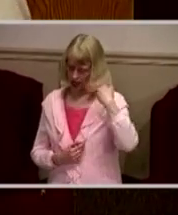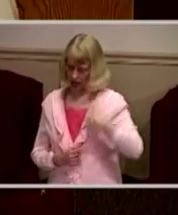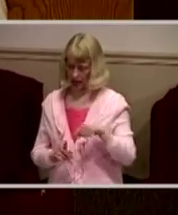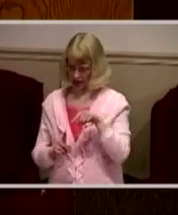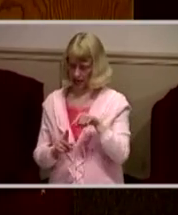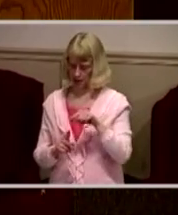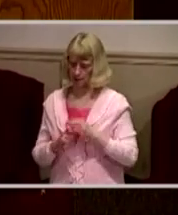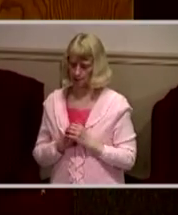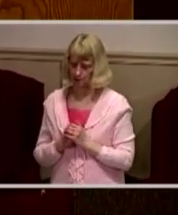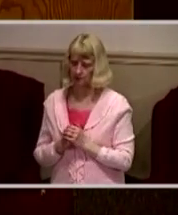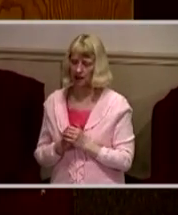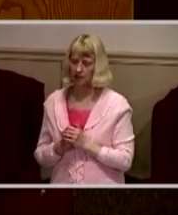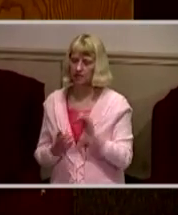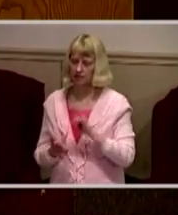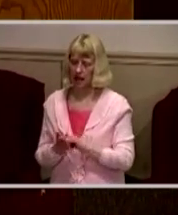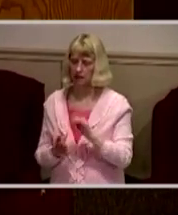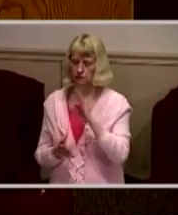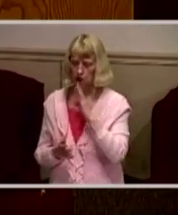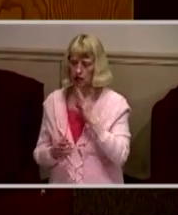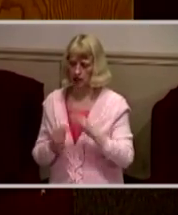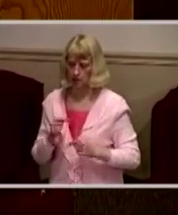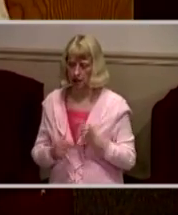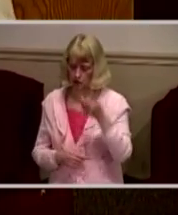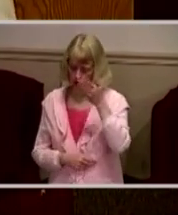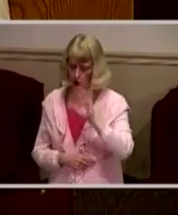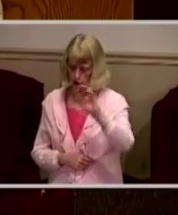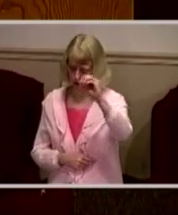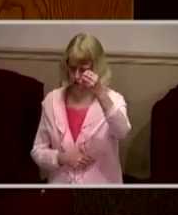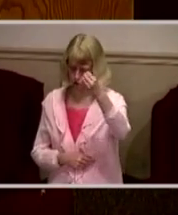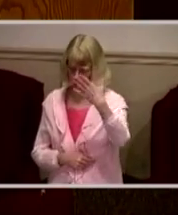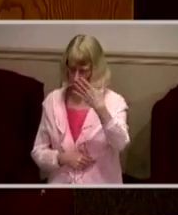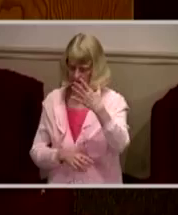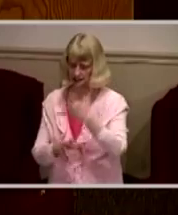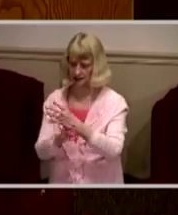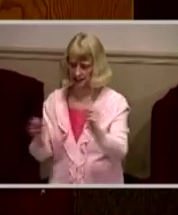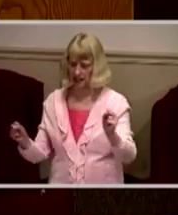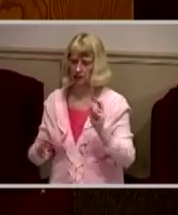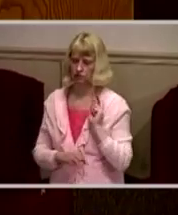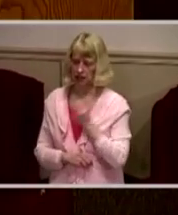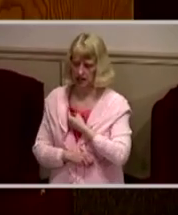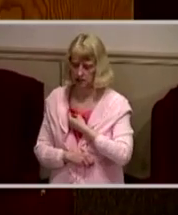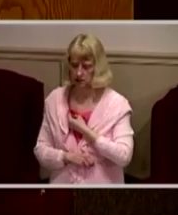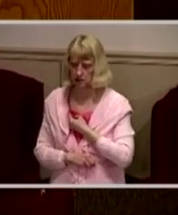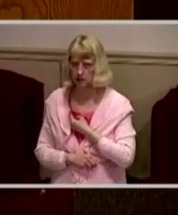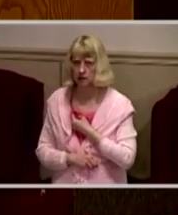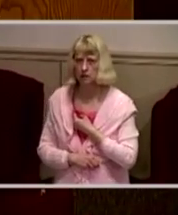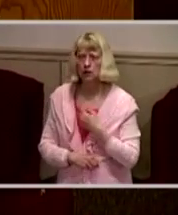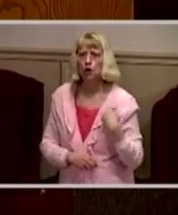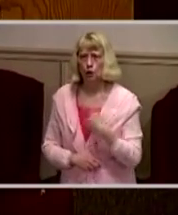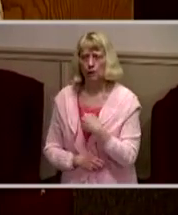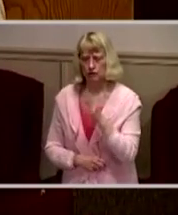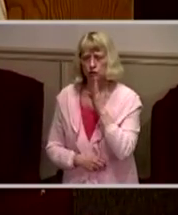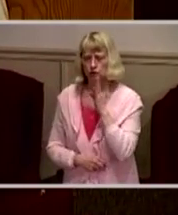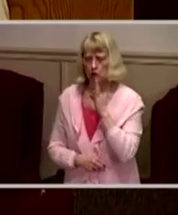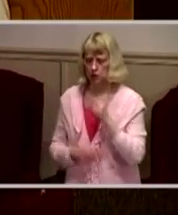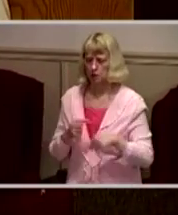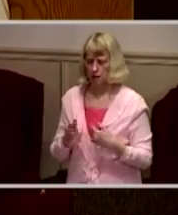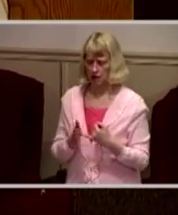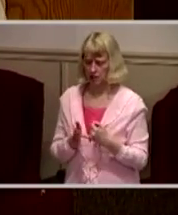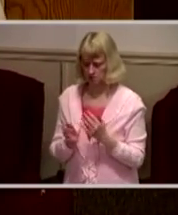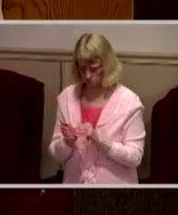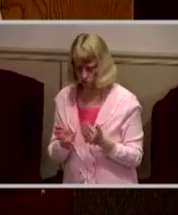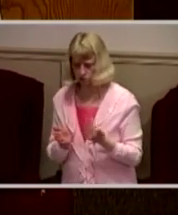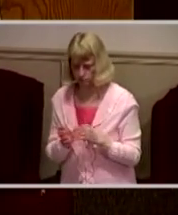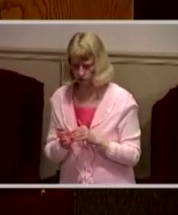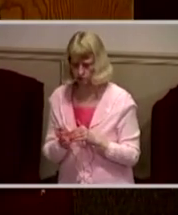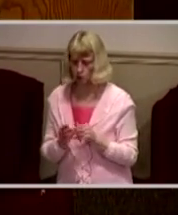am? That is speaking of the fact that God's grace saves us. Now, we've talked about that over and over